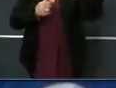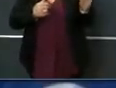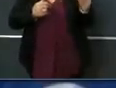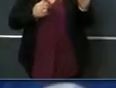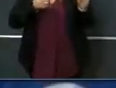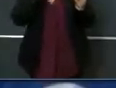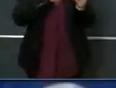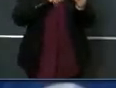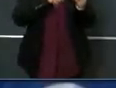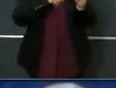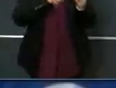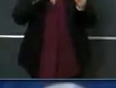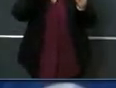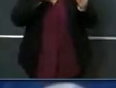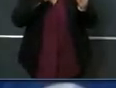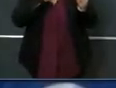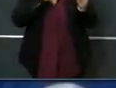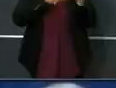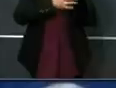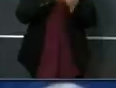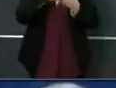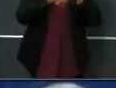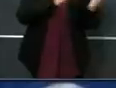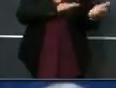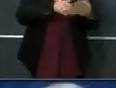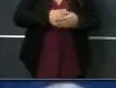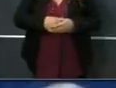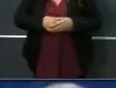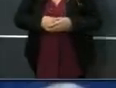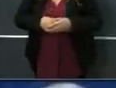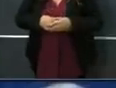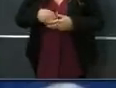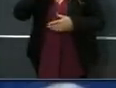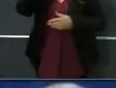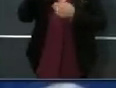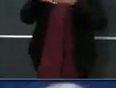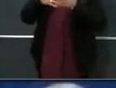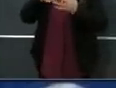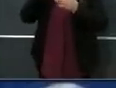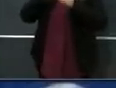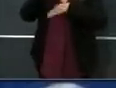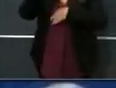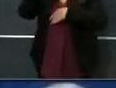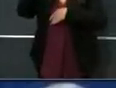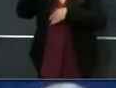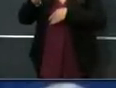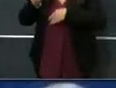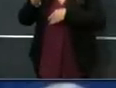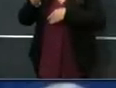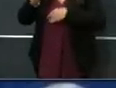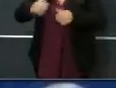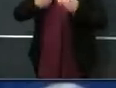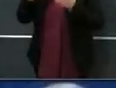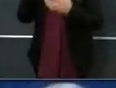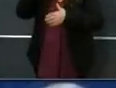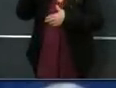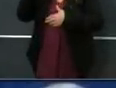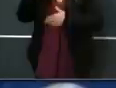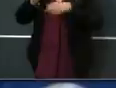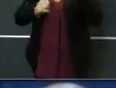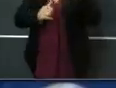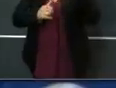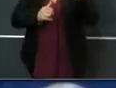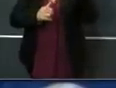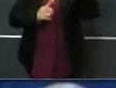passing away, sadly. As it relates to the African-American population, it's 6%, a little over 6% of the population of the state of California,